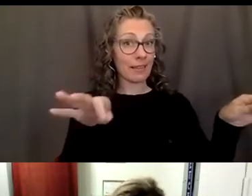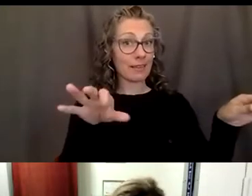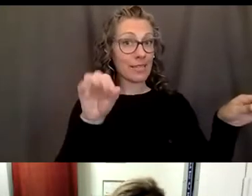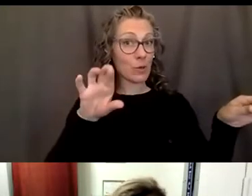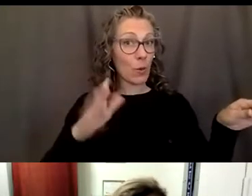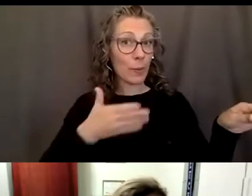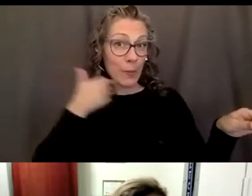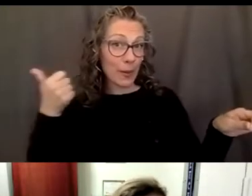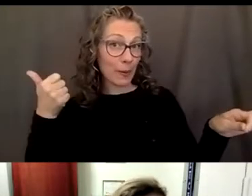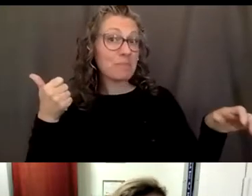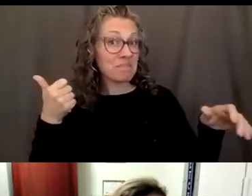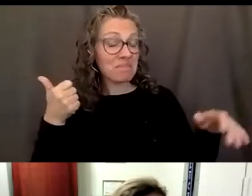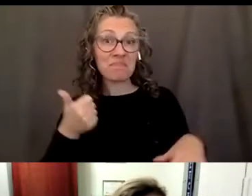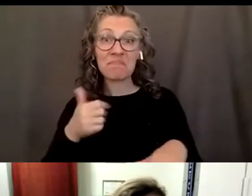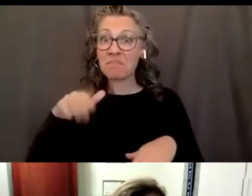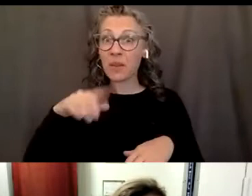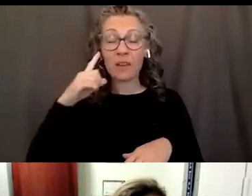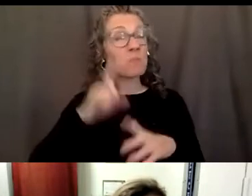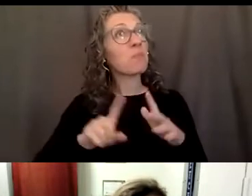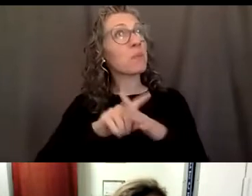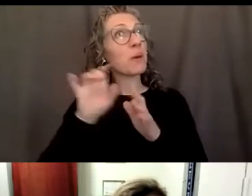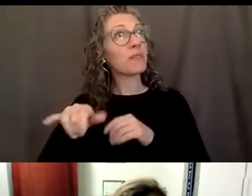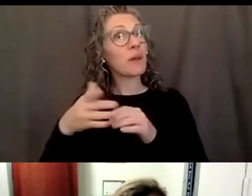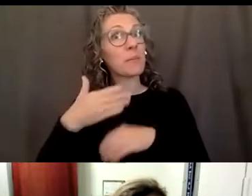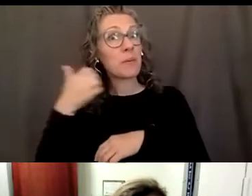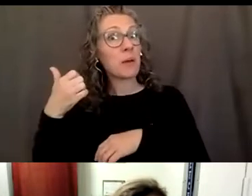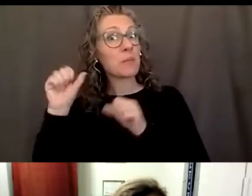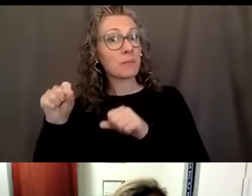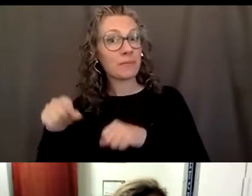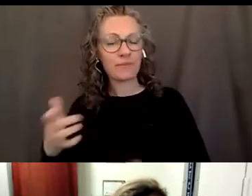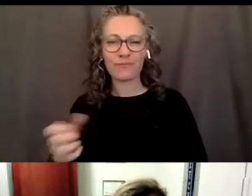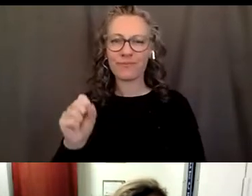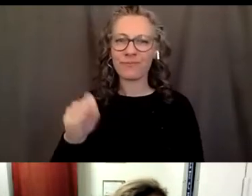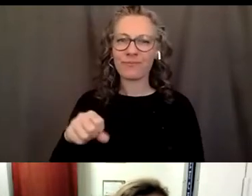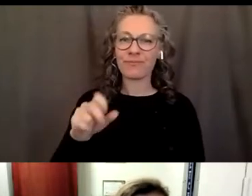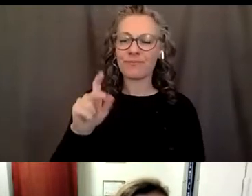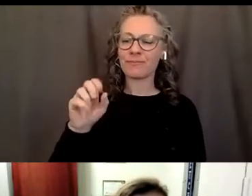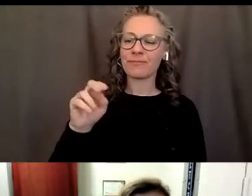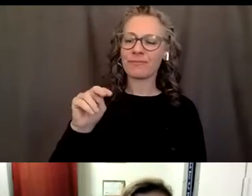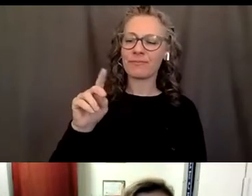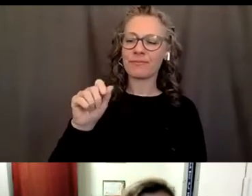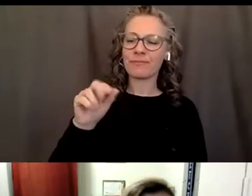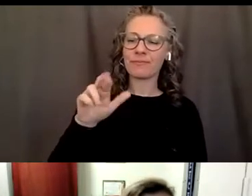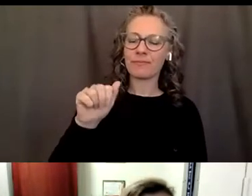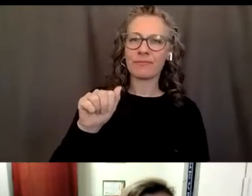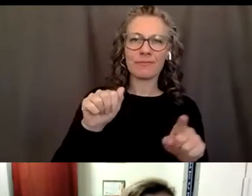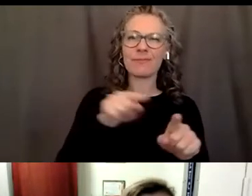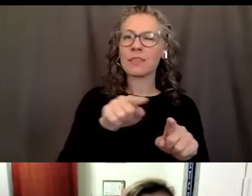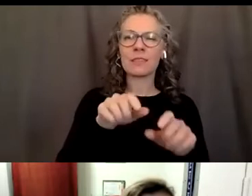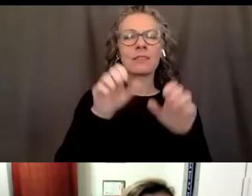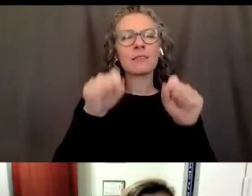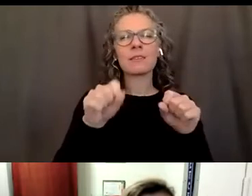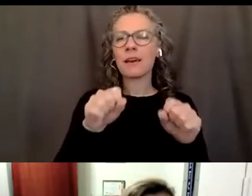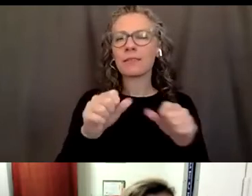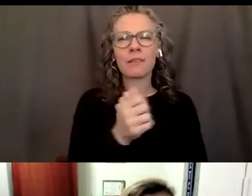hasn't even occurred to me yet. Yes. Kendara. I love the synchronicity here, because